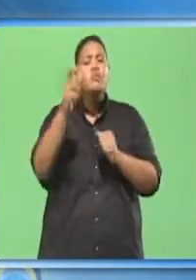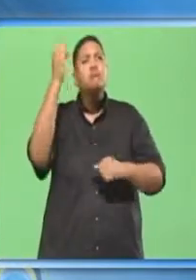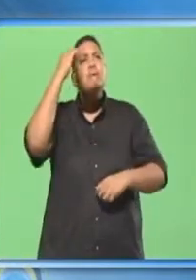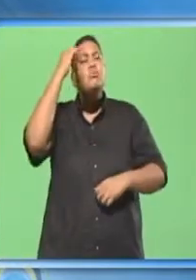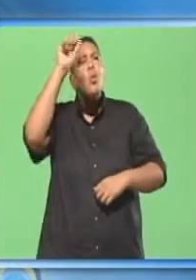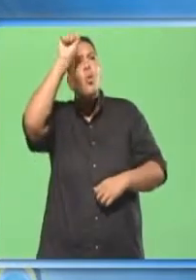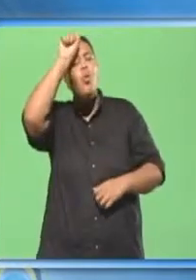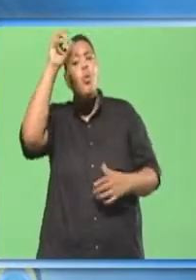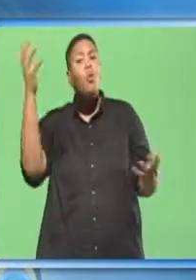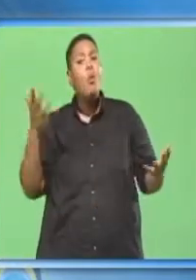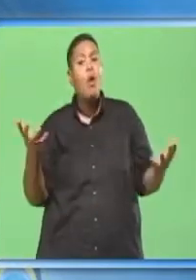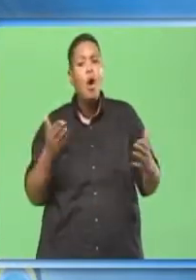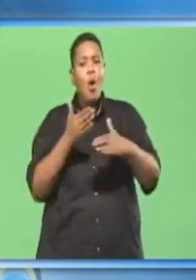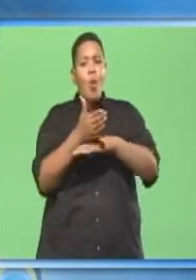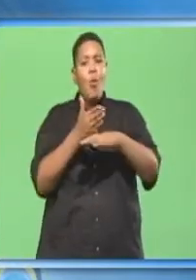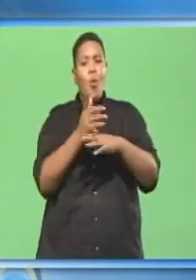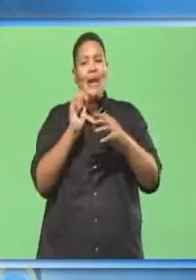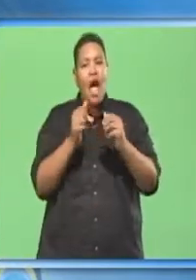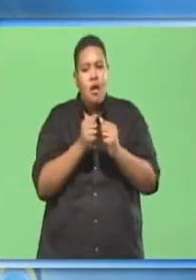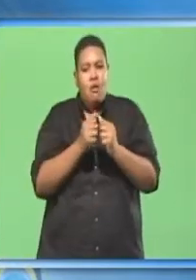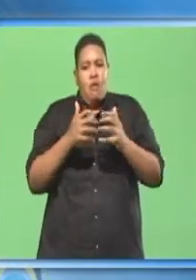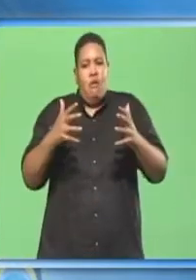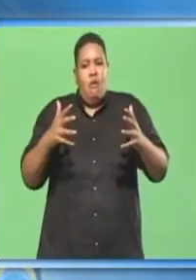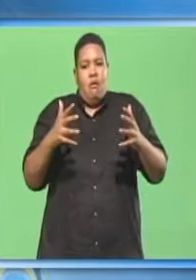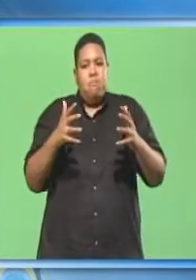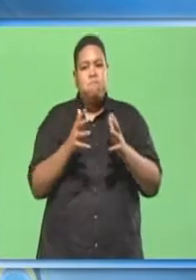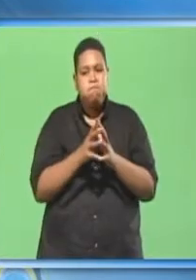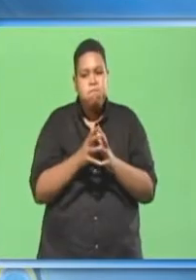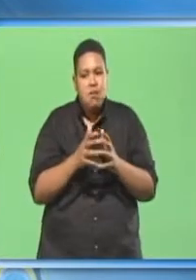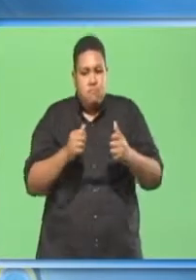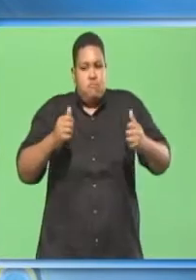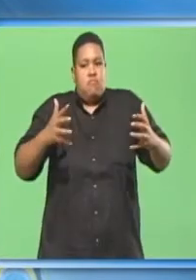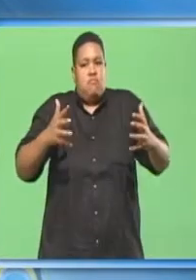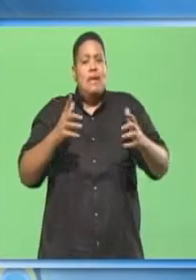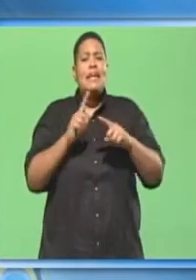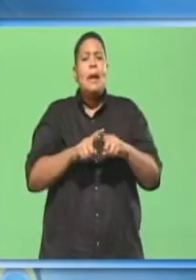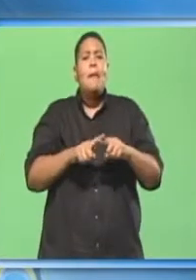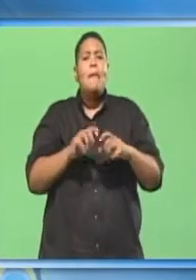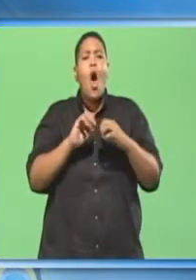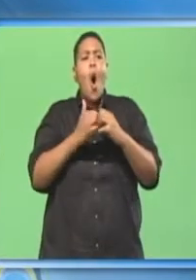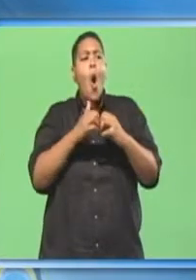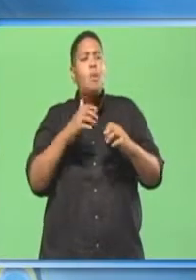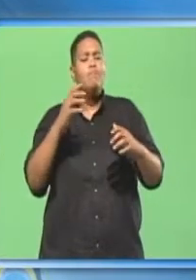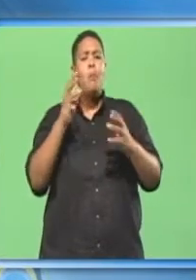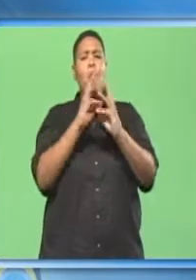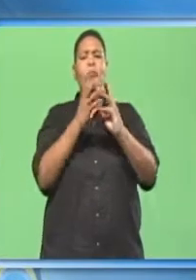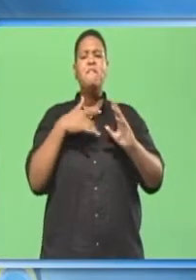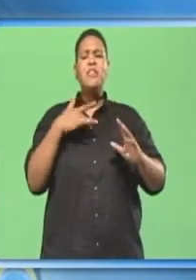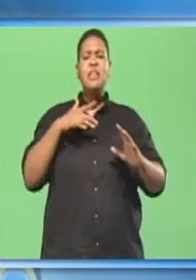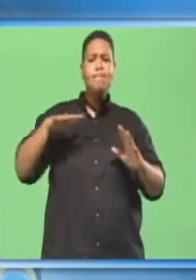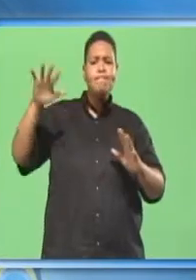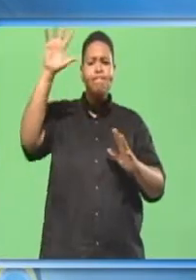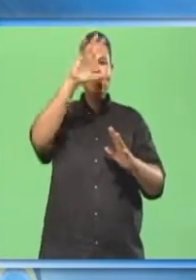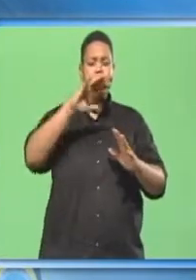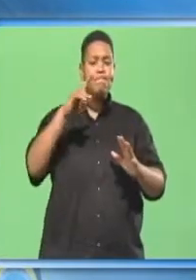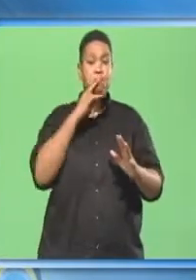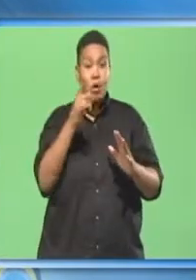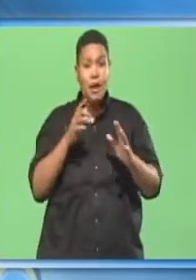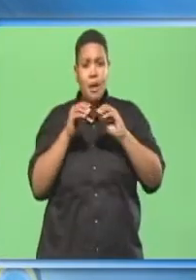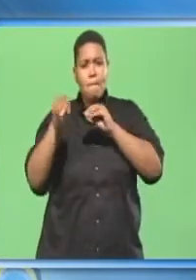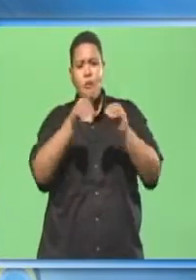mind that wood expands or shrinks depending on the humidity in the atmosphere. Also, the movement is